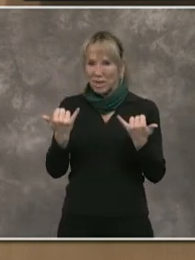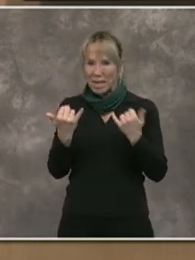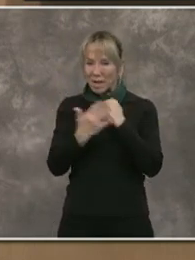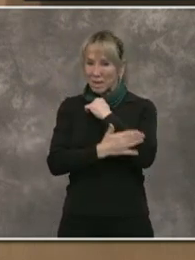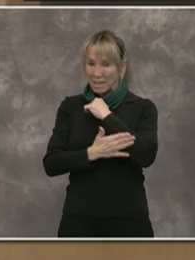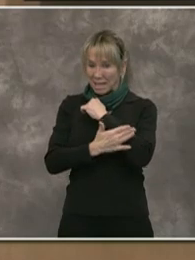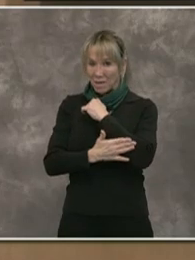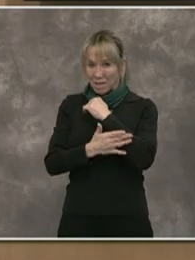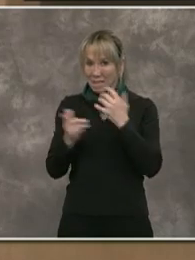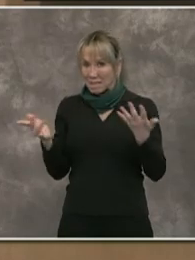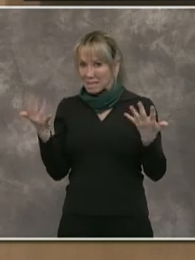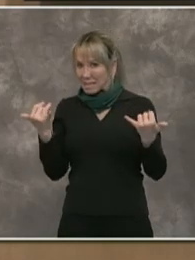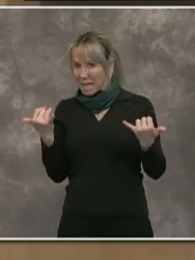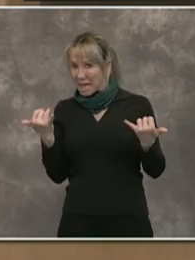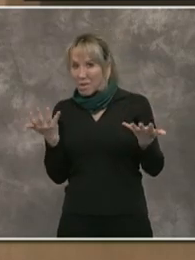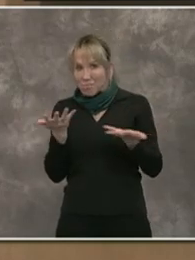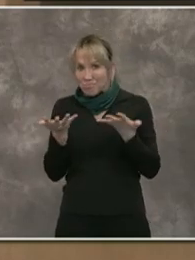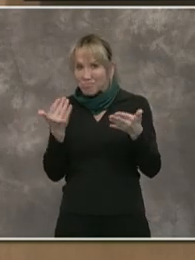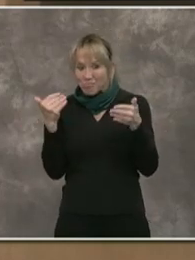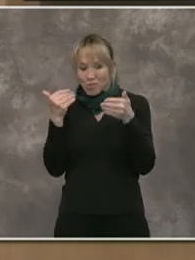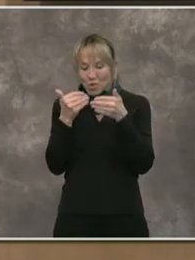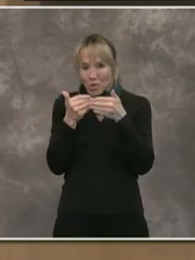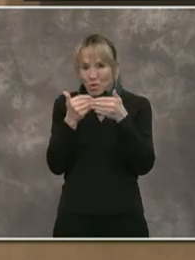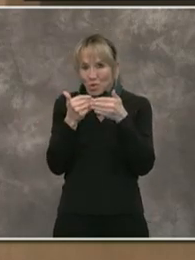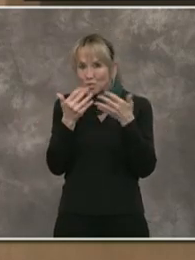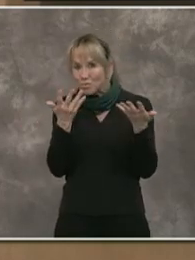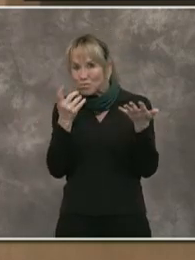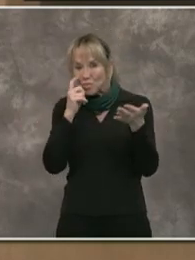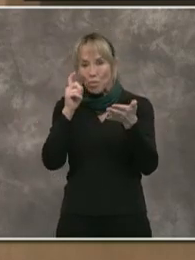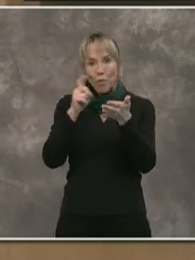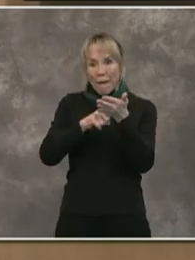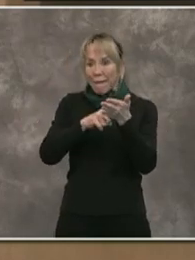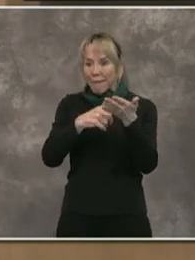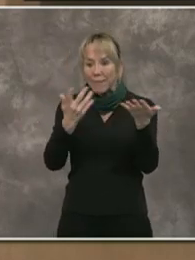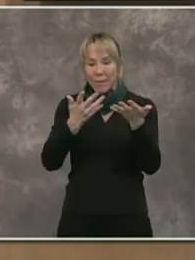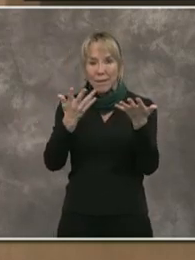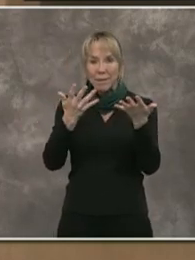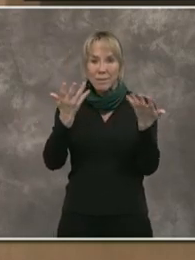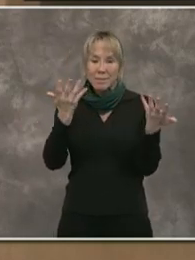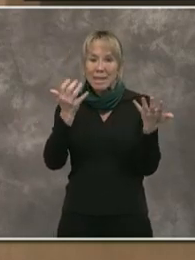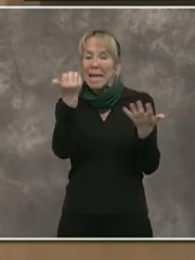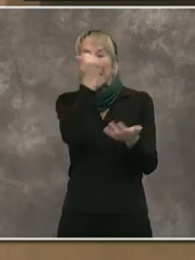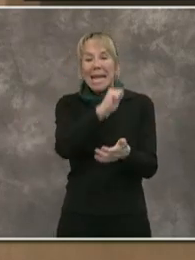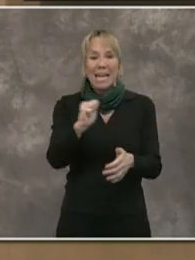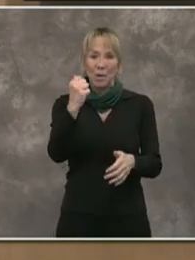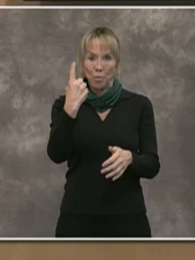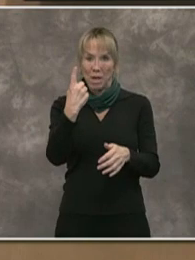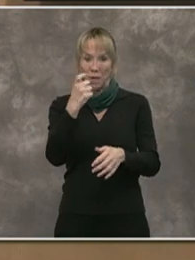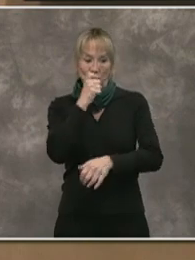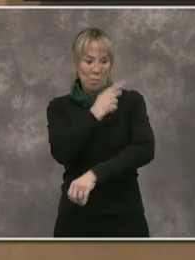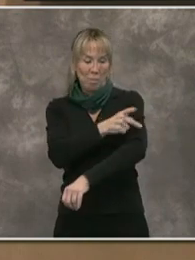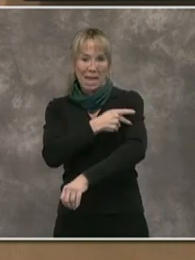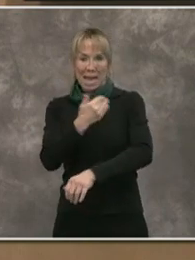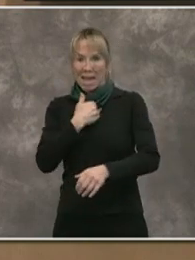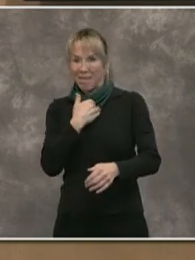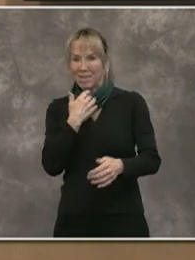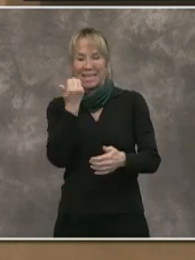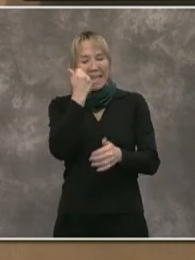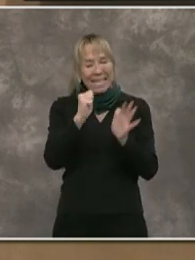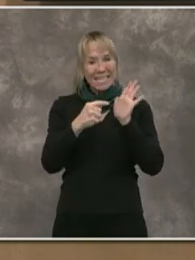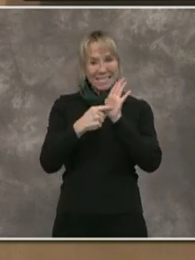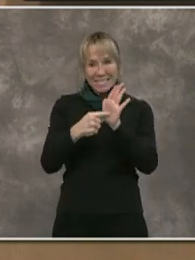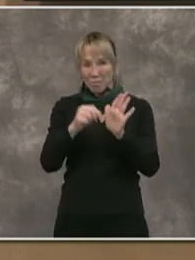is close to recommending that all patients with any possible COVID symptoms be tested. Or are we getting to the point where we can